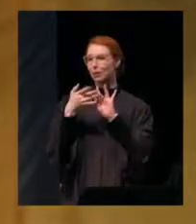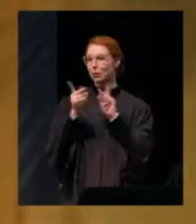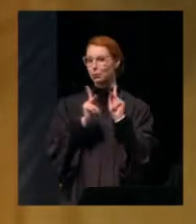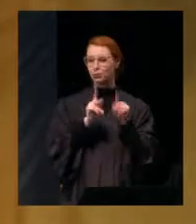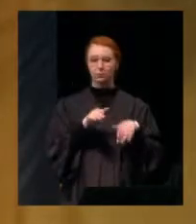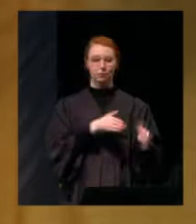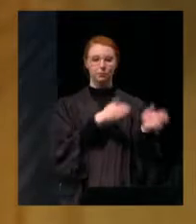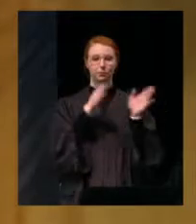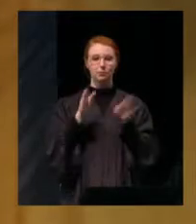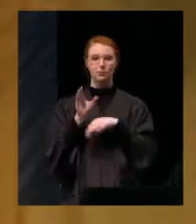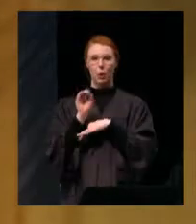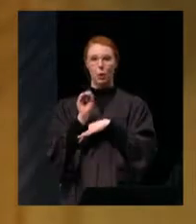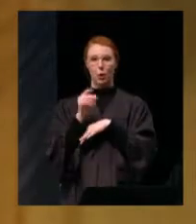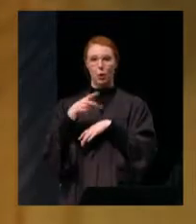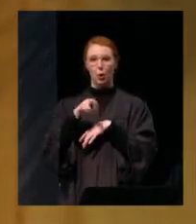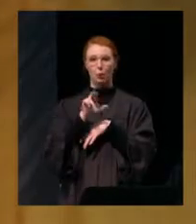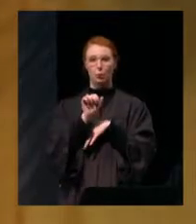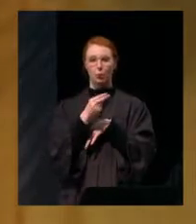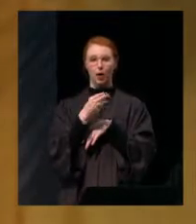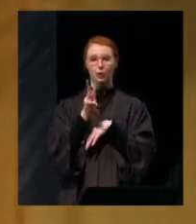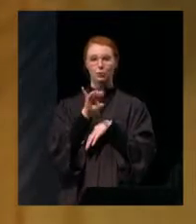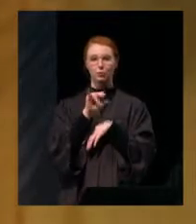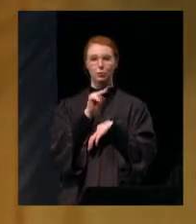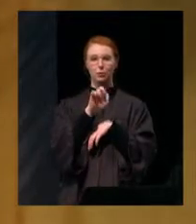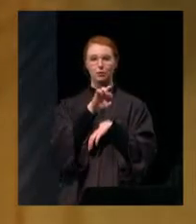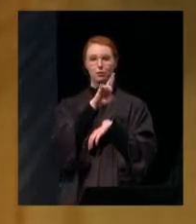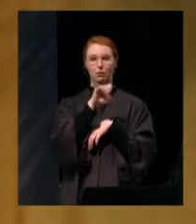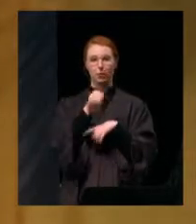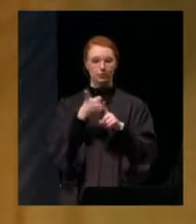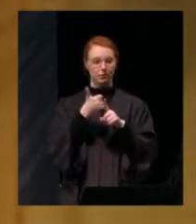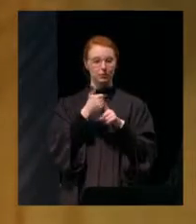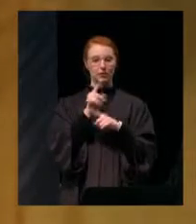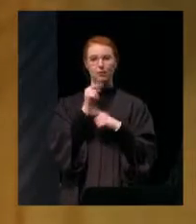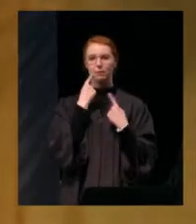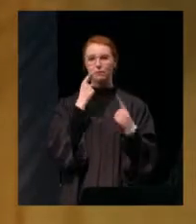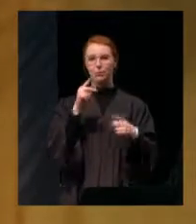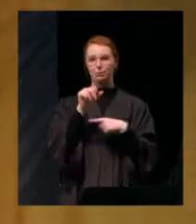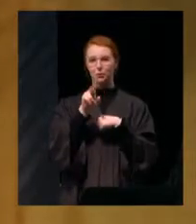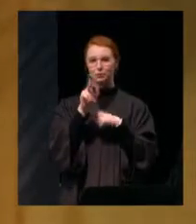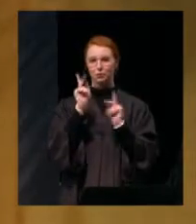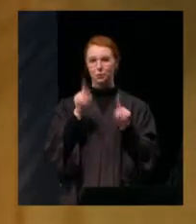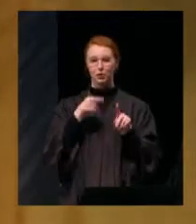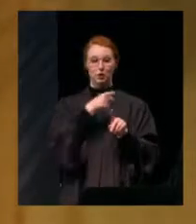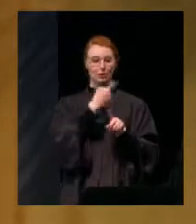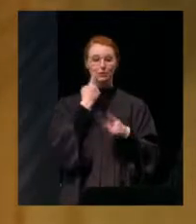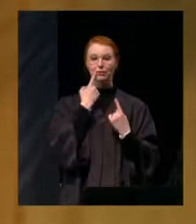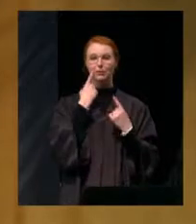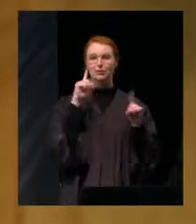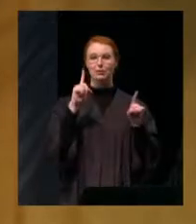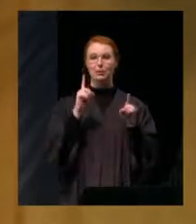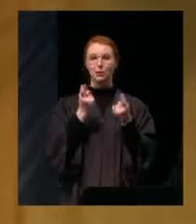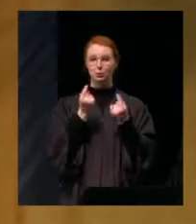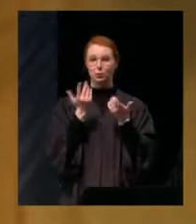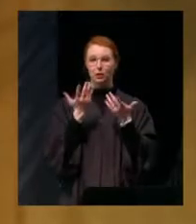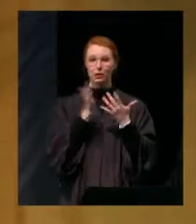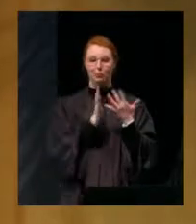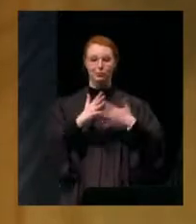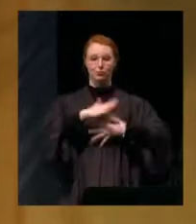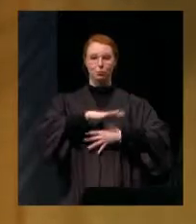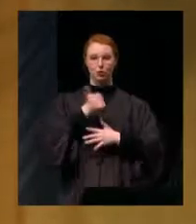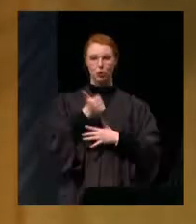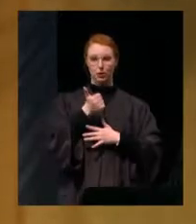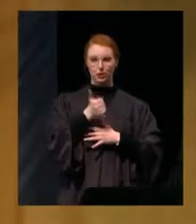Oprah Winfrey, TV personality and American icon, success is achieved by prioritizing self-care